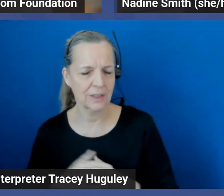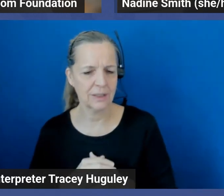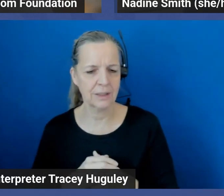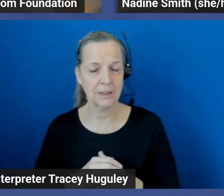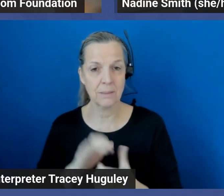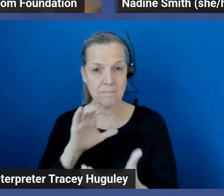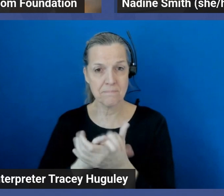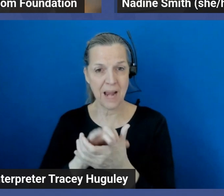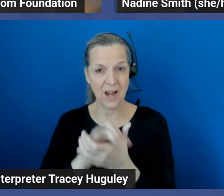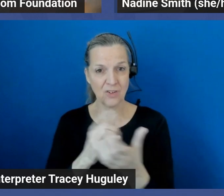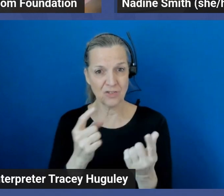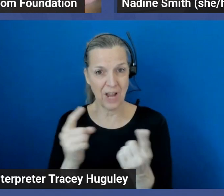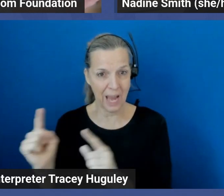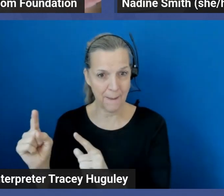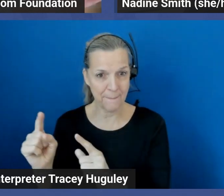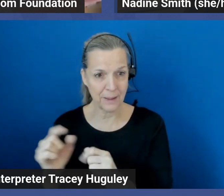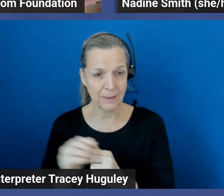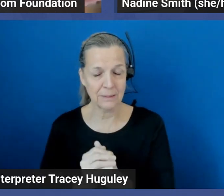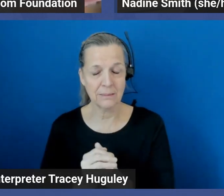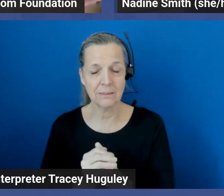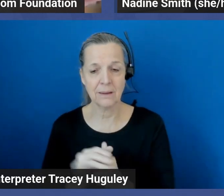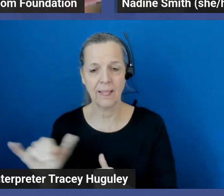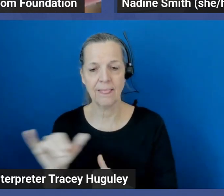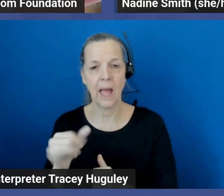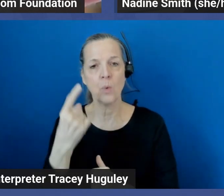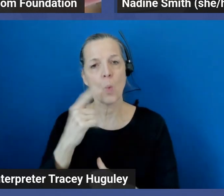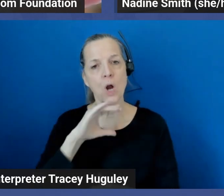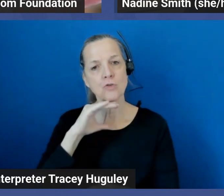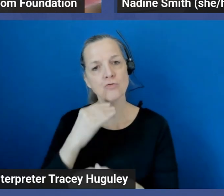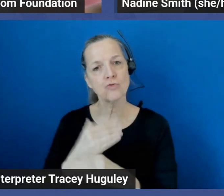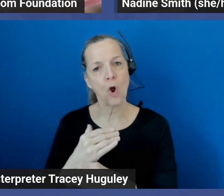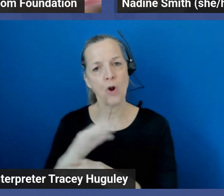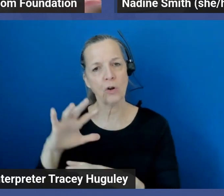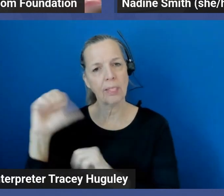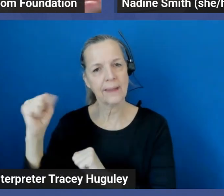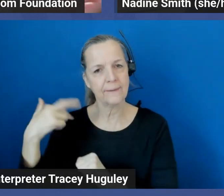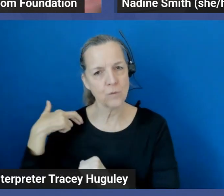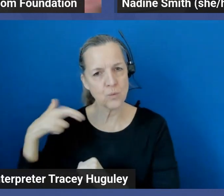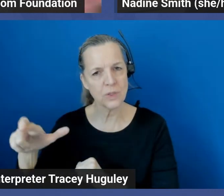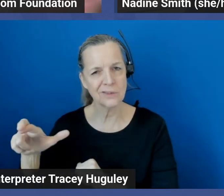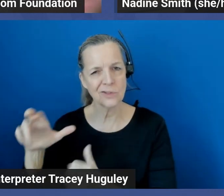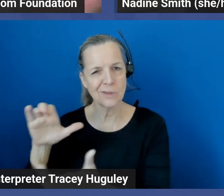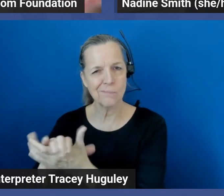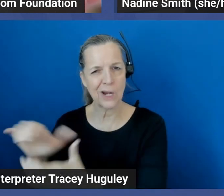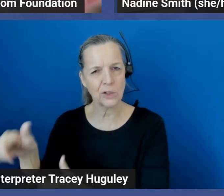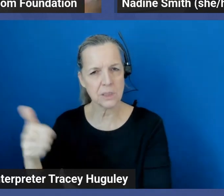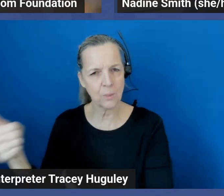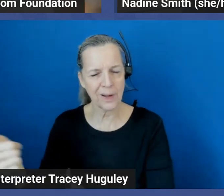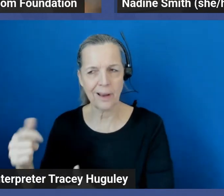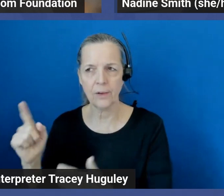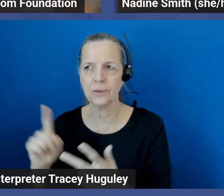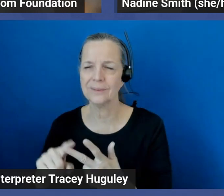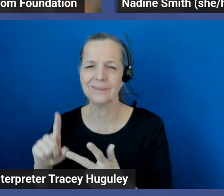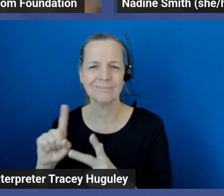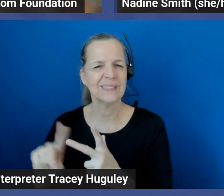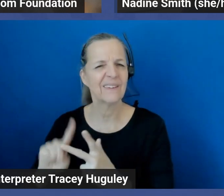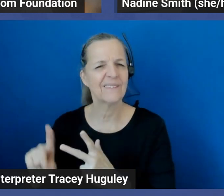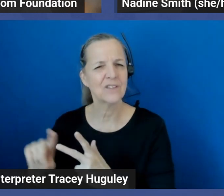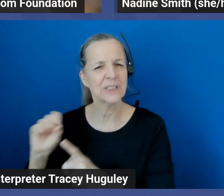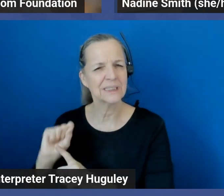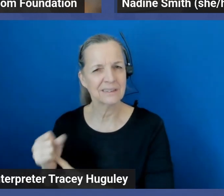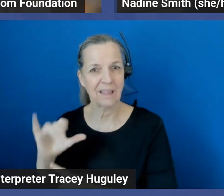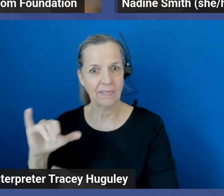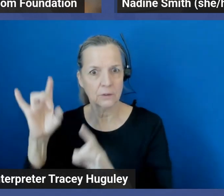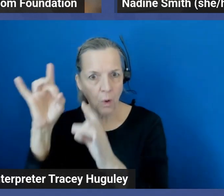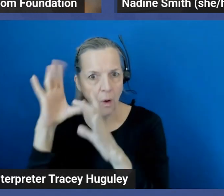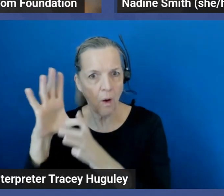take place. One daughter leaves her religion to marry someone, and that's